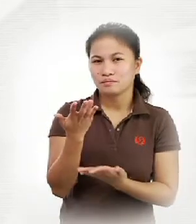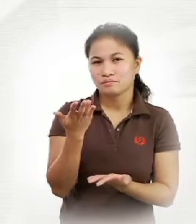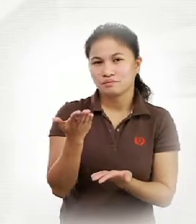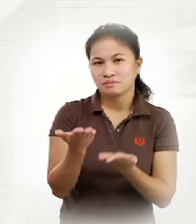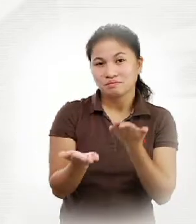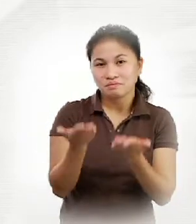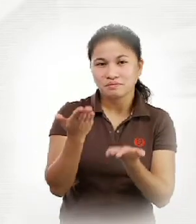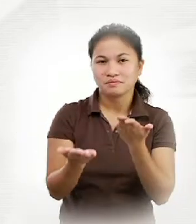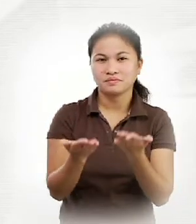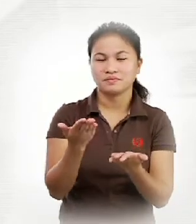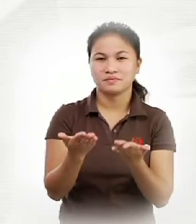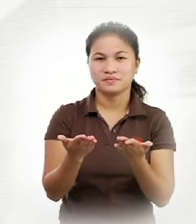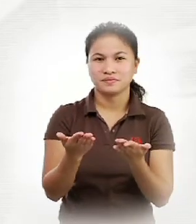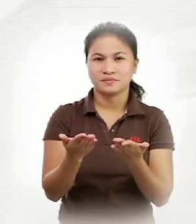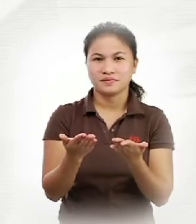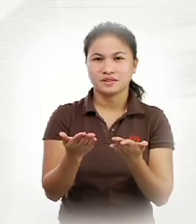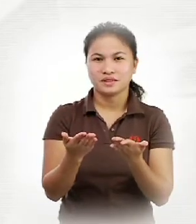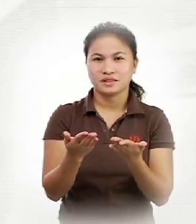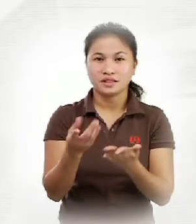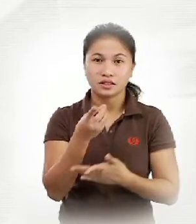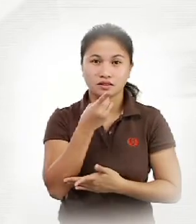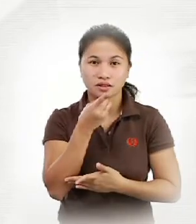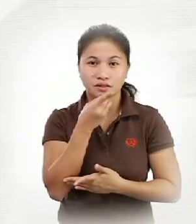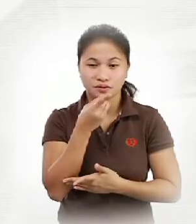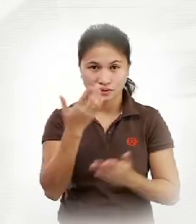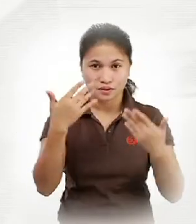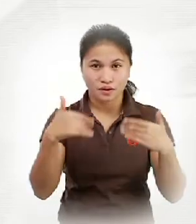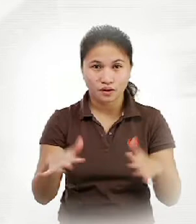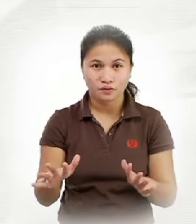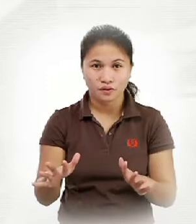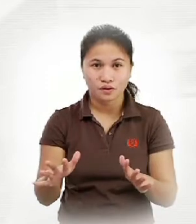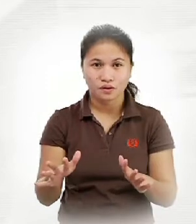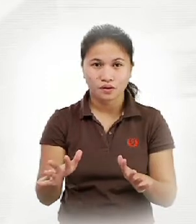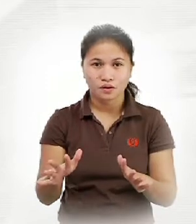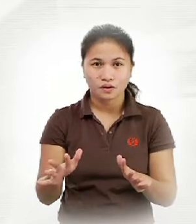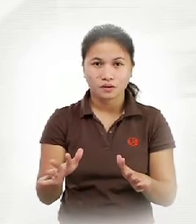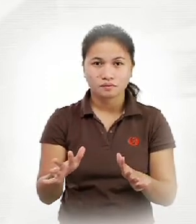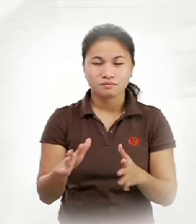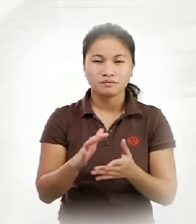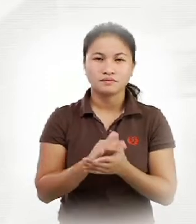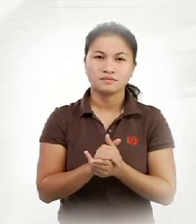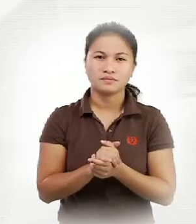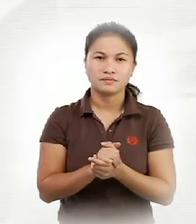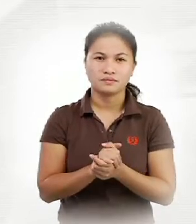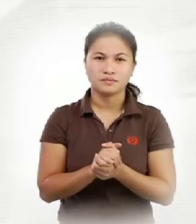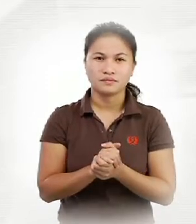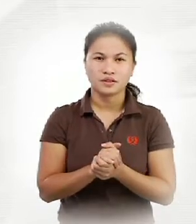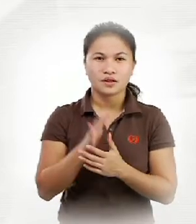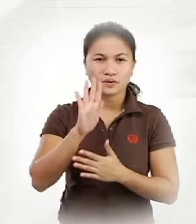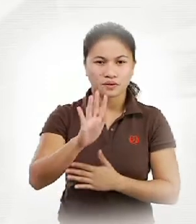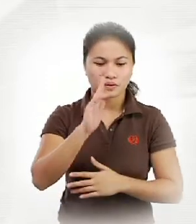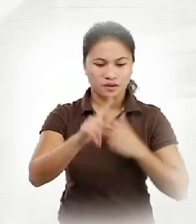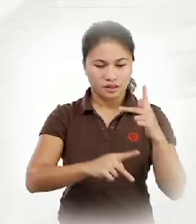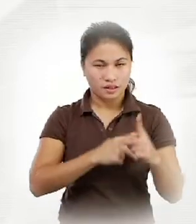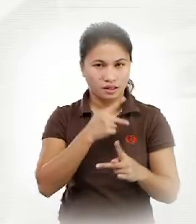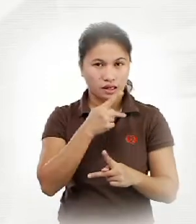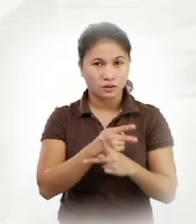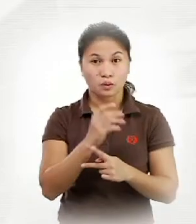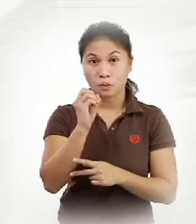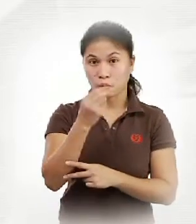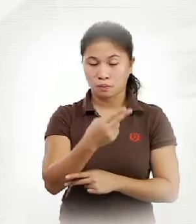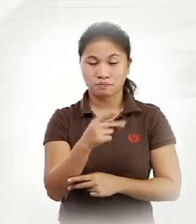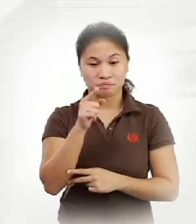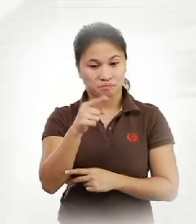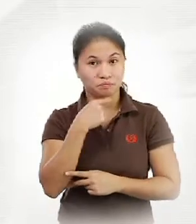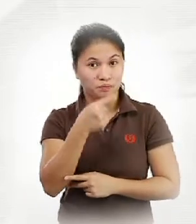when the dinner is over, they will already reciprocate your kindness, they'll say, oh, next time, it will